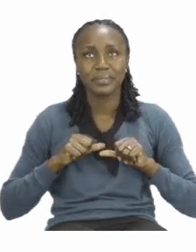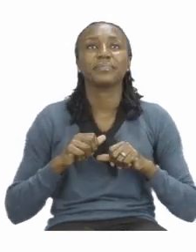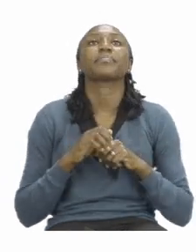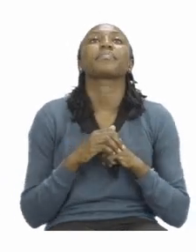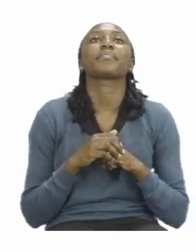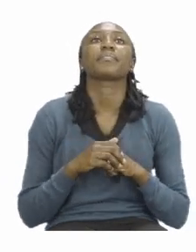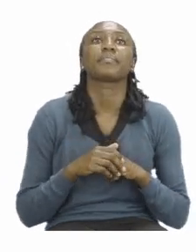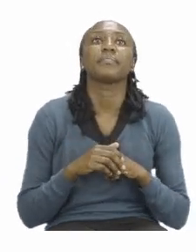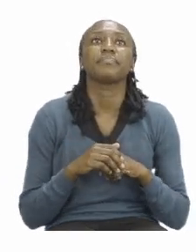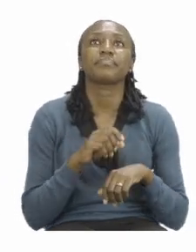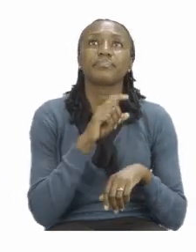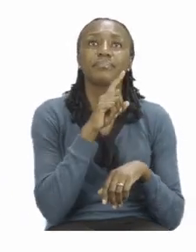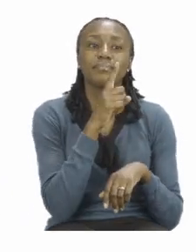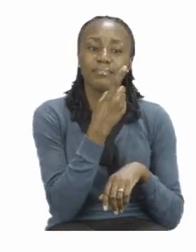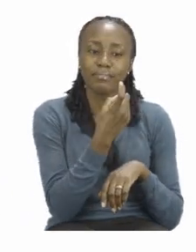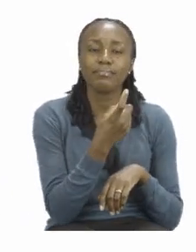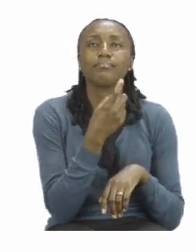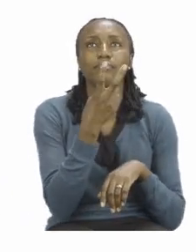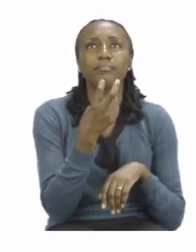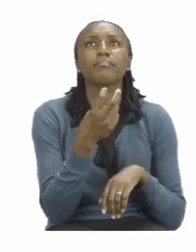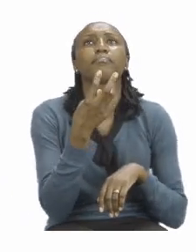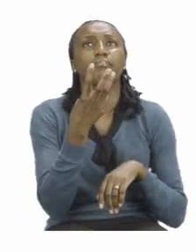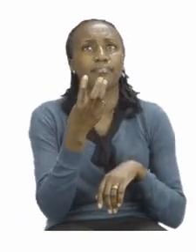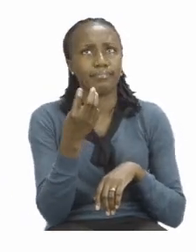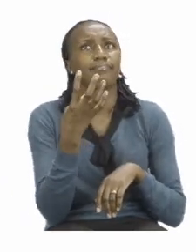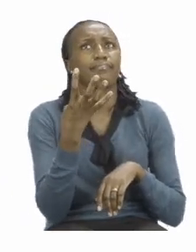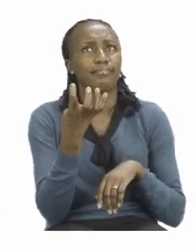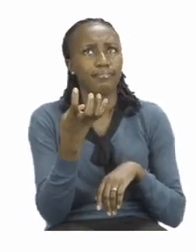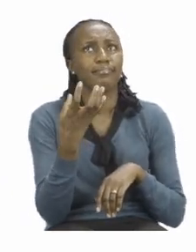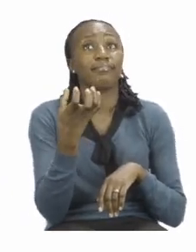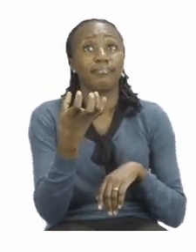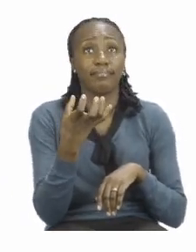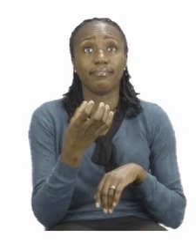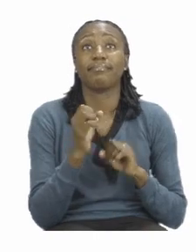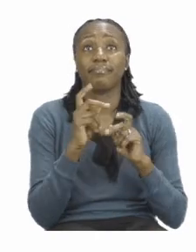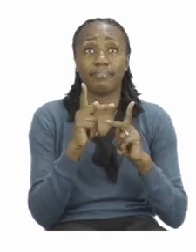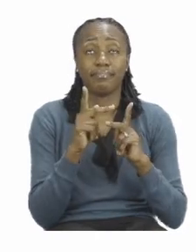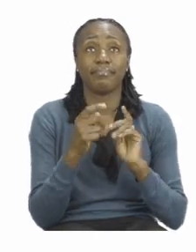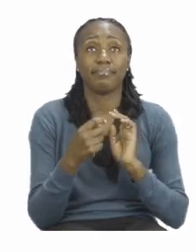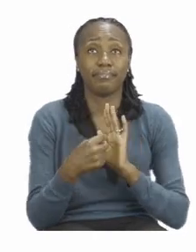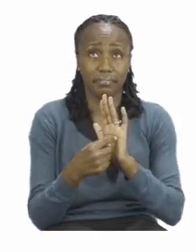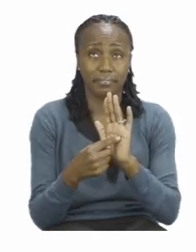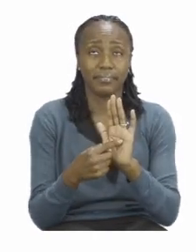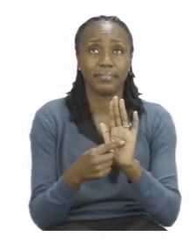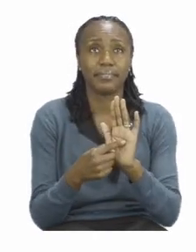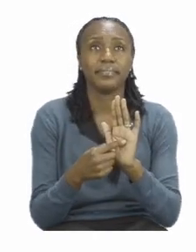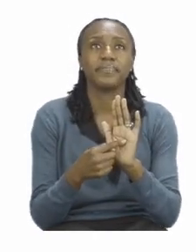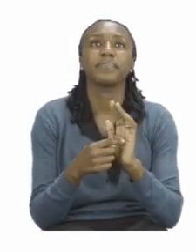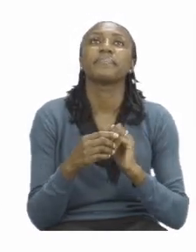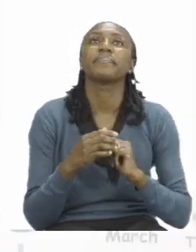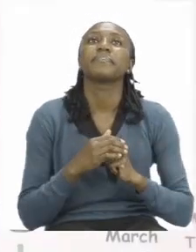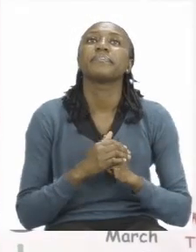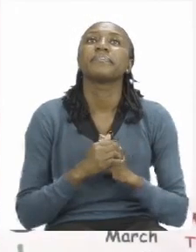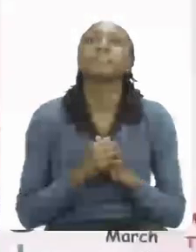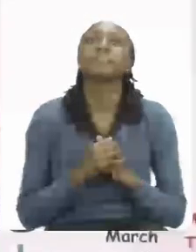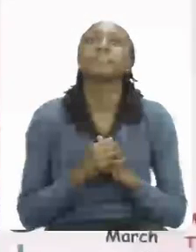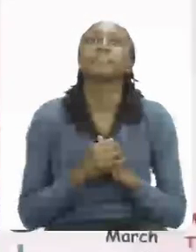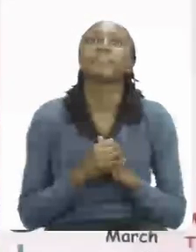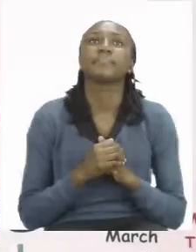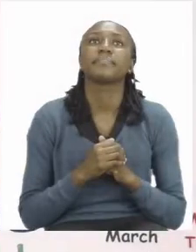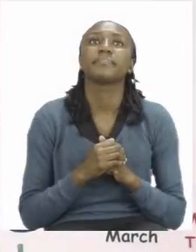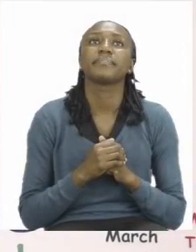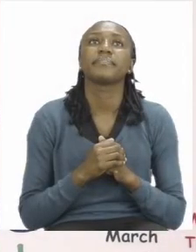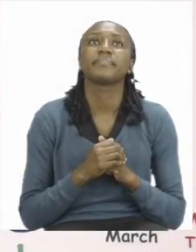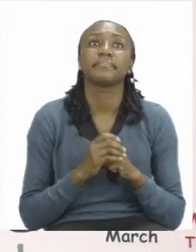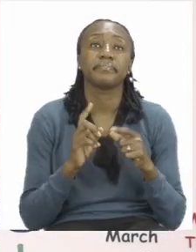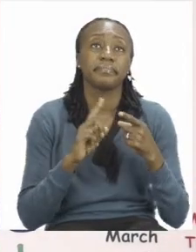So let's see how best we can use that to help us. Let's take a look at the board. Now the first